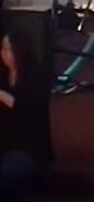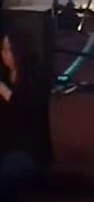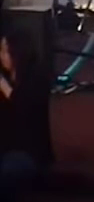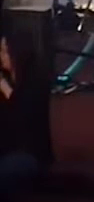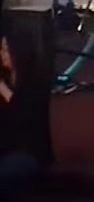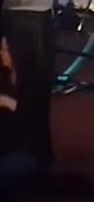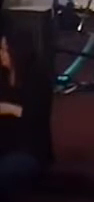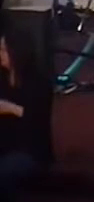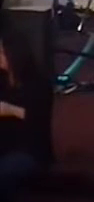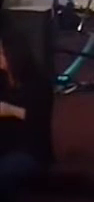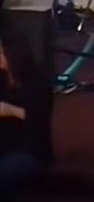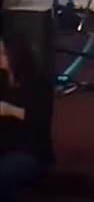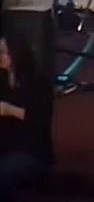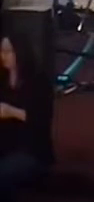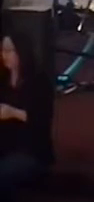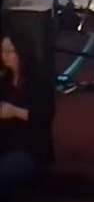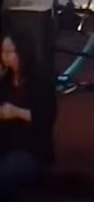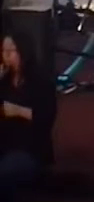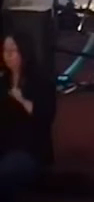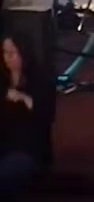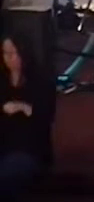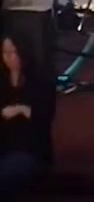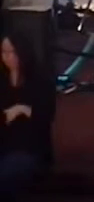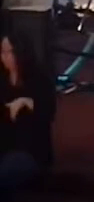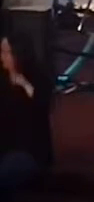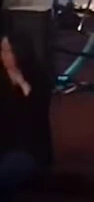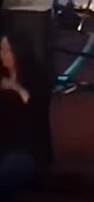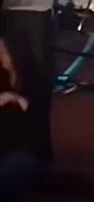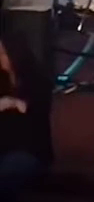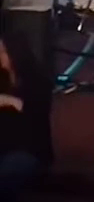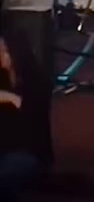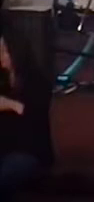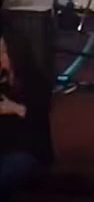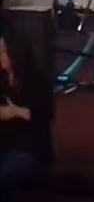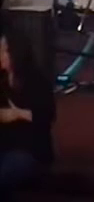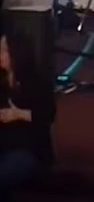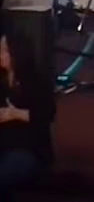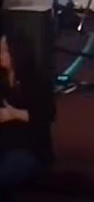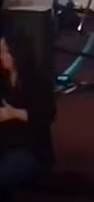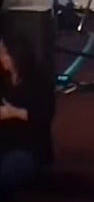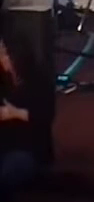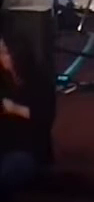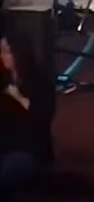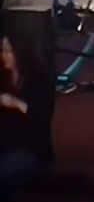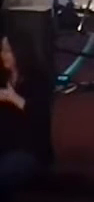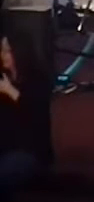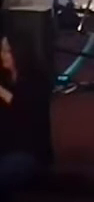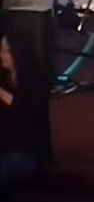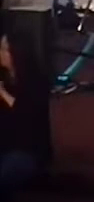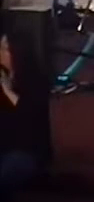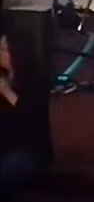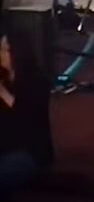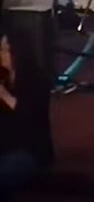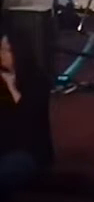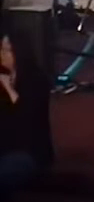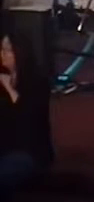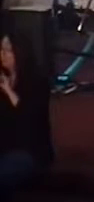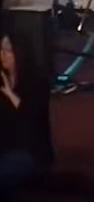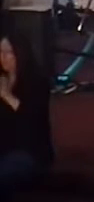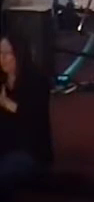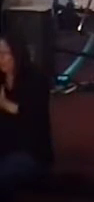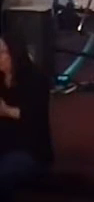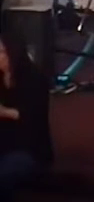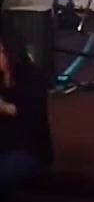Look, moms, it could be raising your kids in the Lord. That could be the leadership that God wants you to do. Dads, it could be leading your family or teaching a class